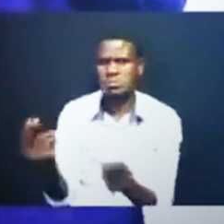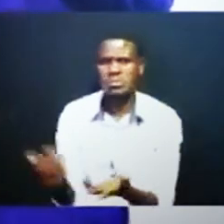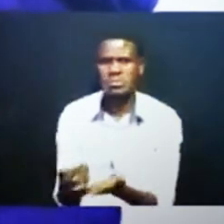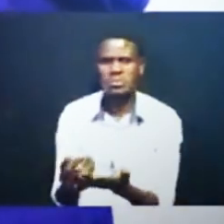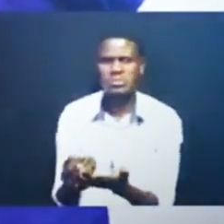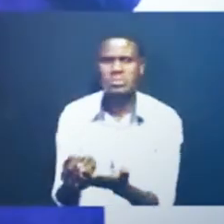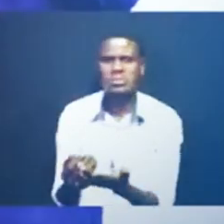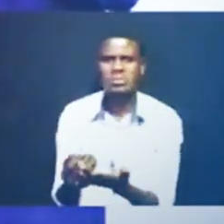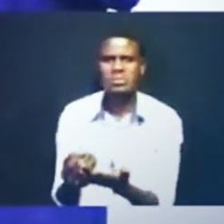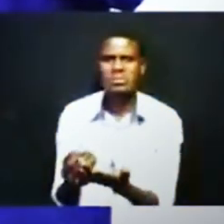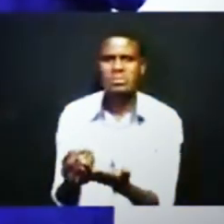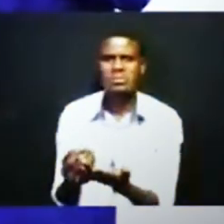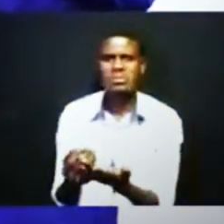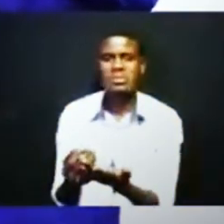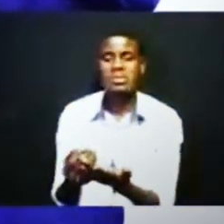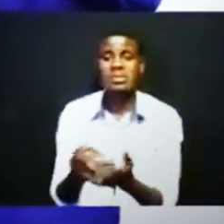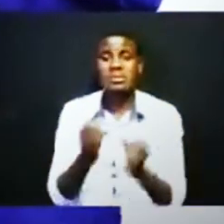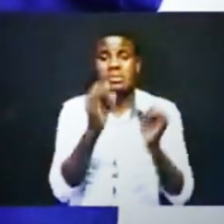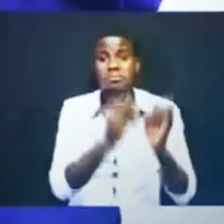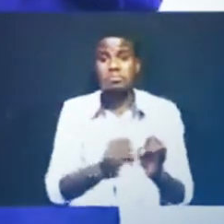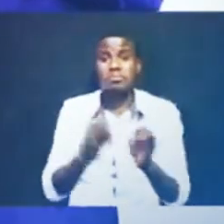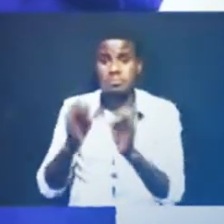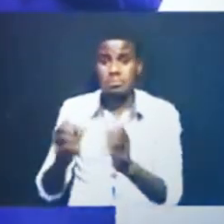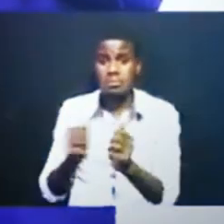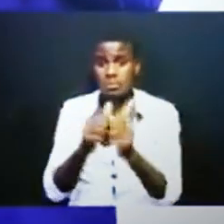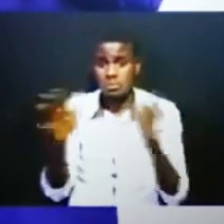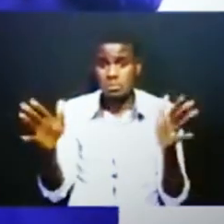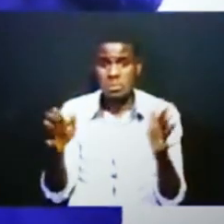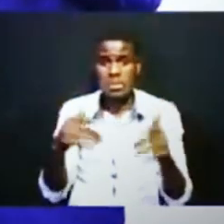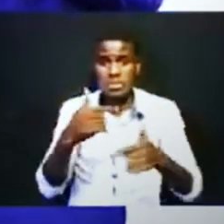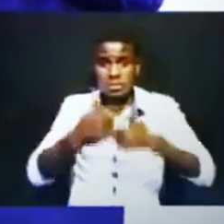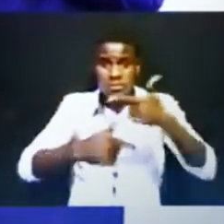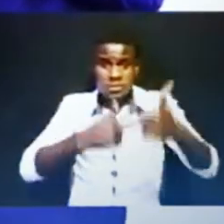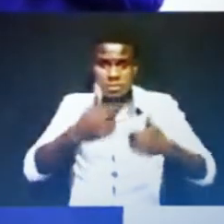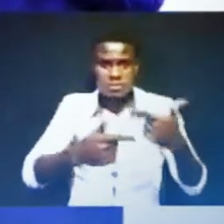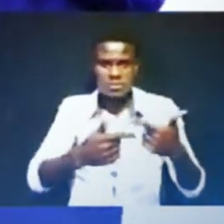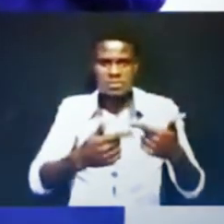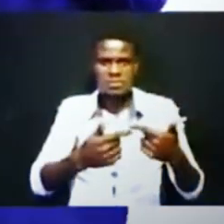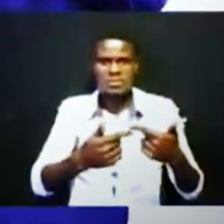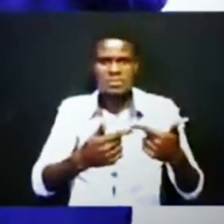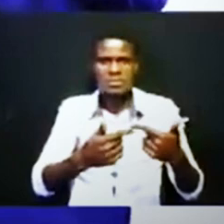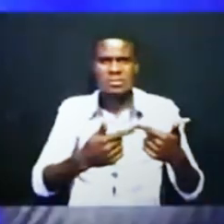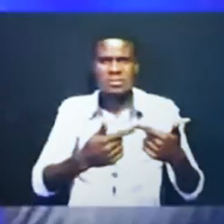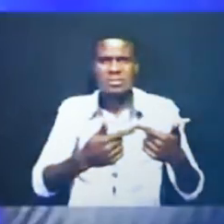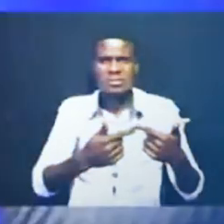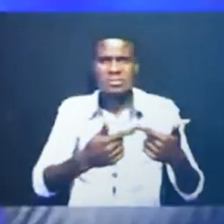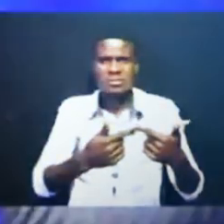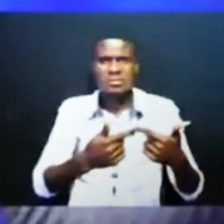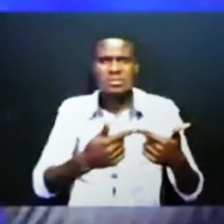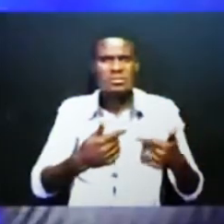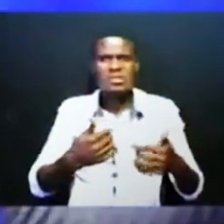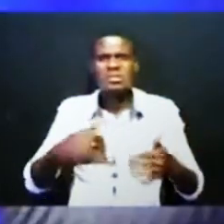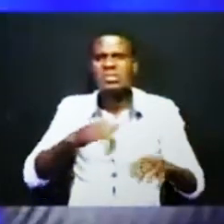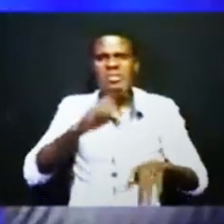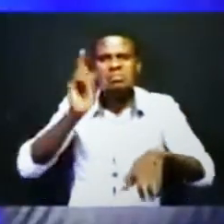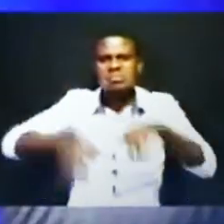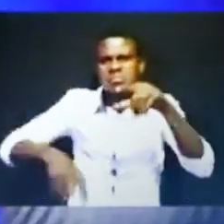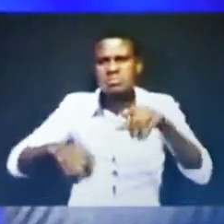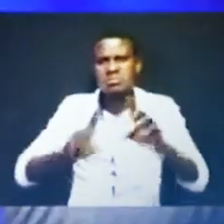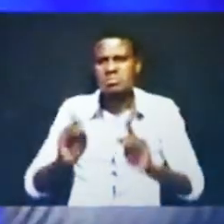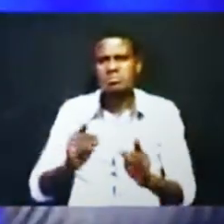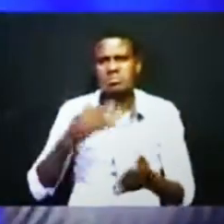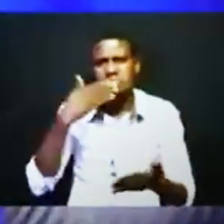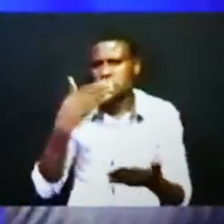So individuals without the grace, they are helpless to do good.